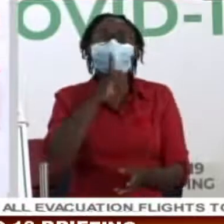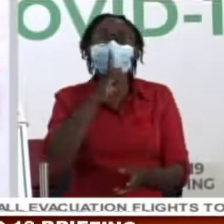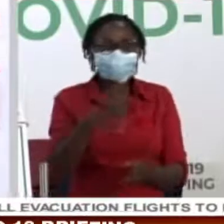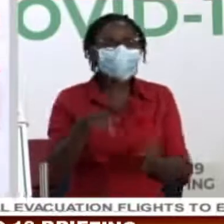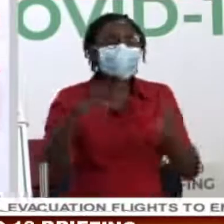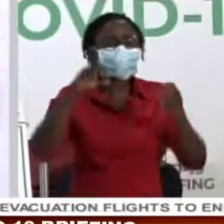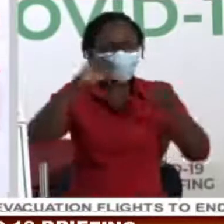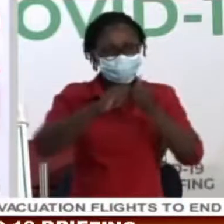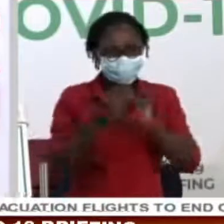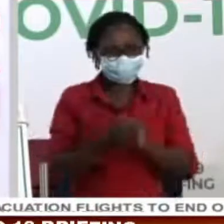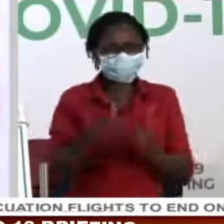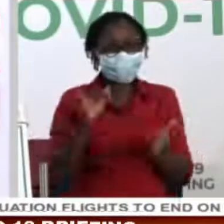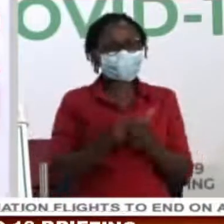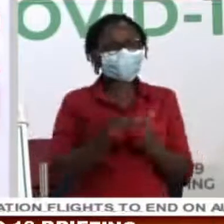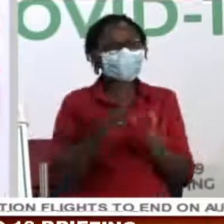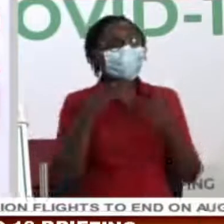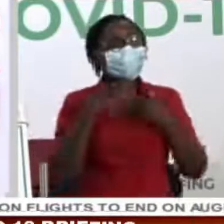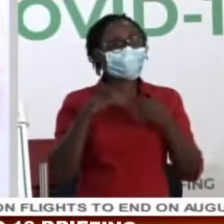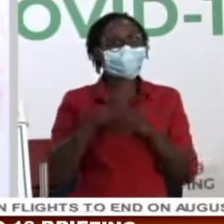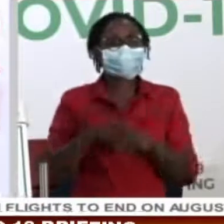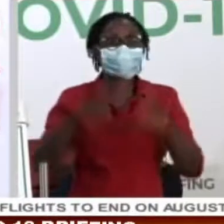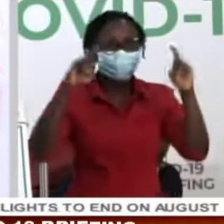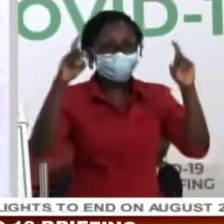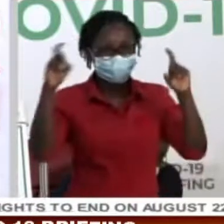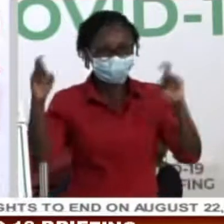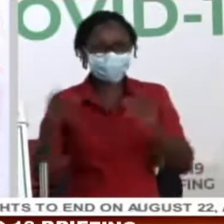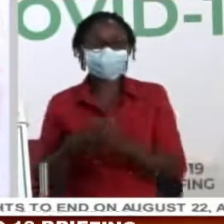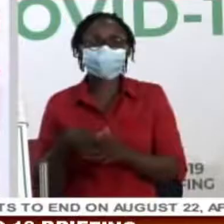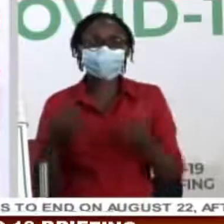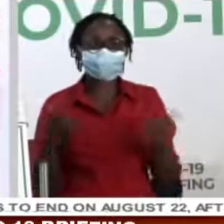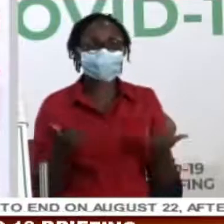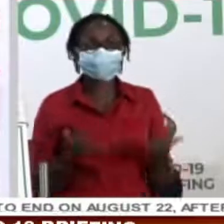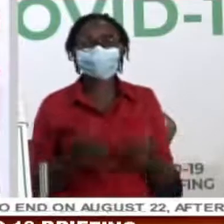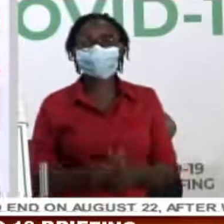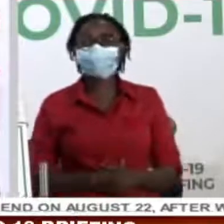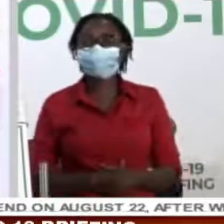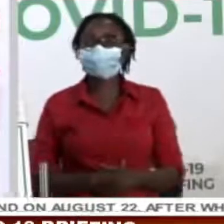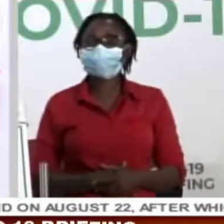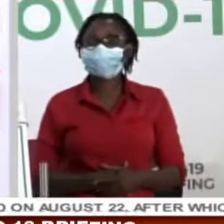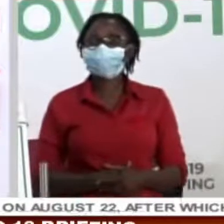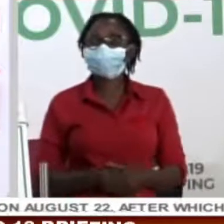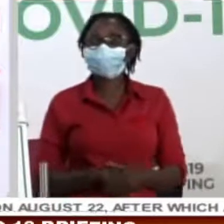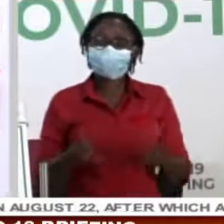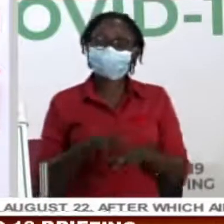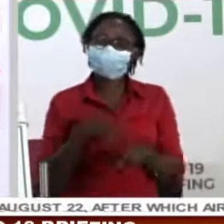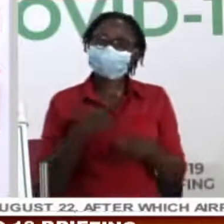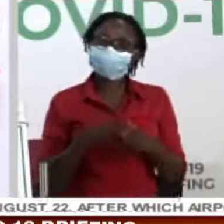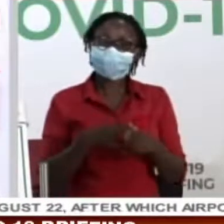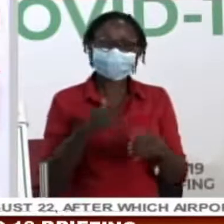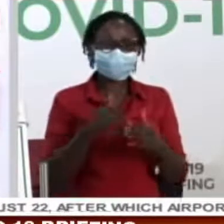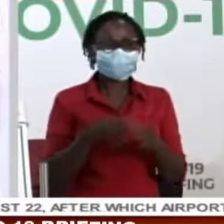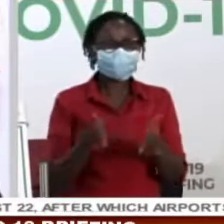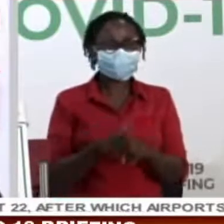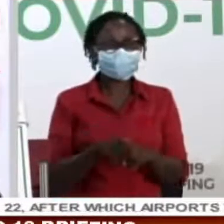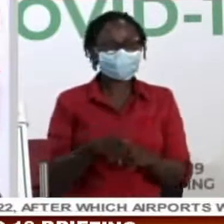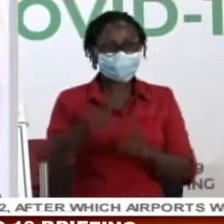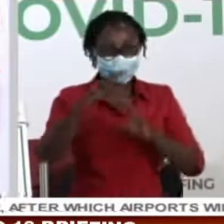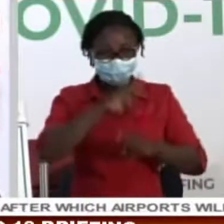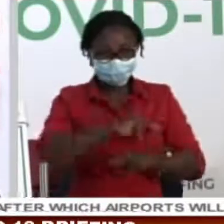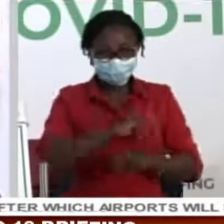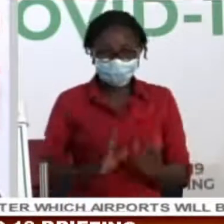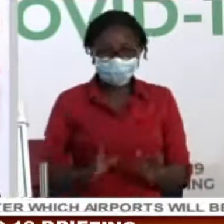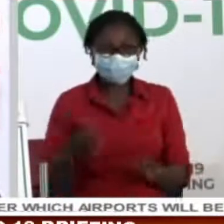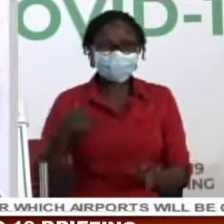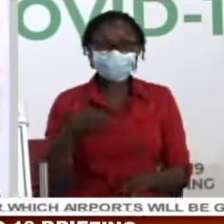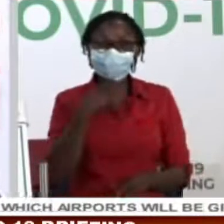of testing in terms of managing the COVID response. So, as mentioned by the Honorable Minister, we're seeing a